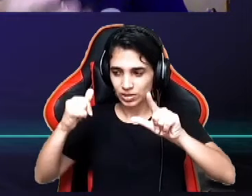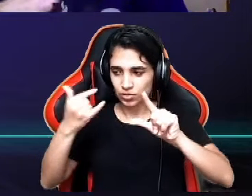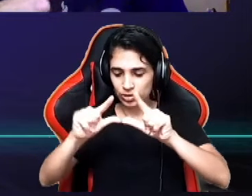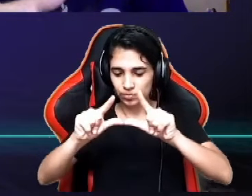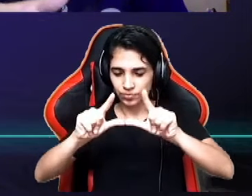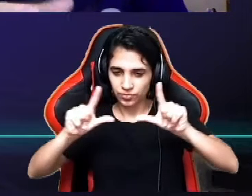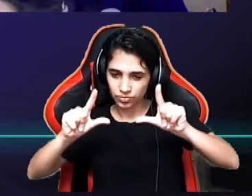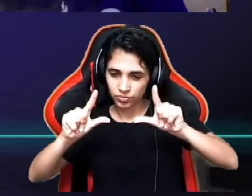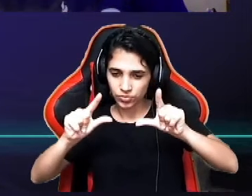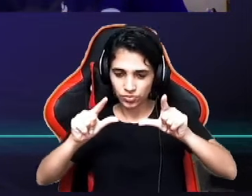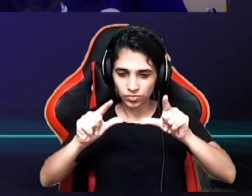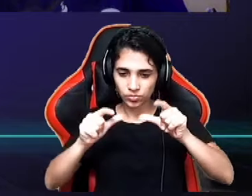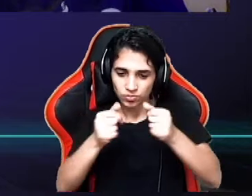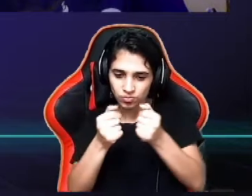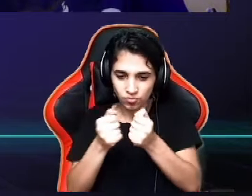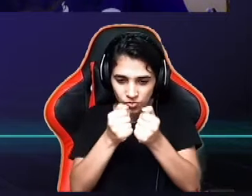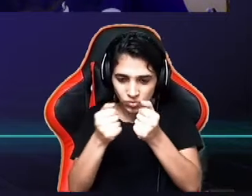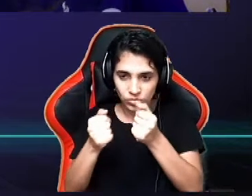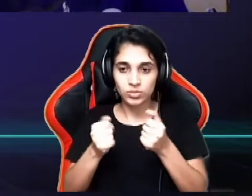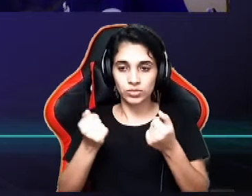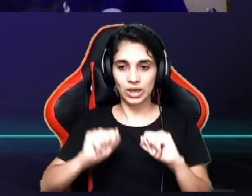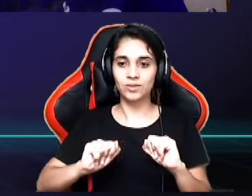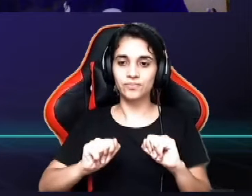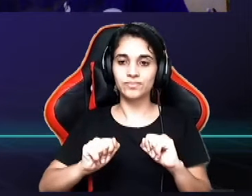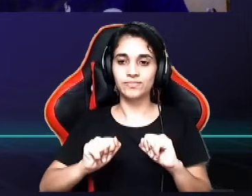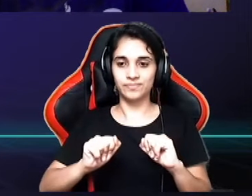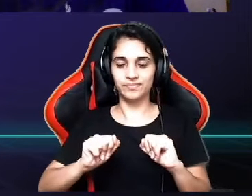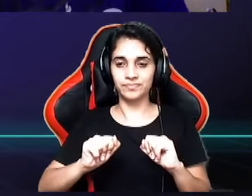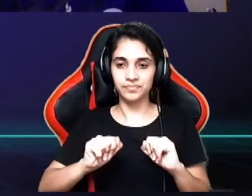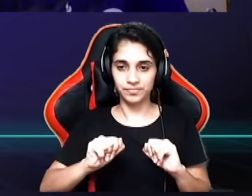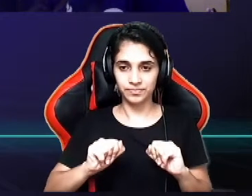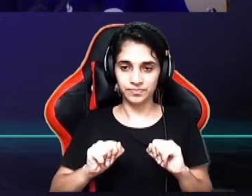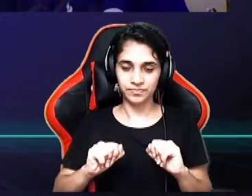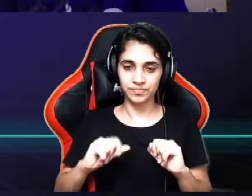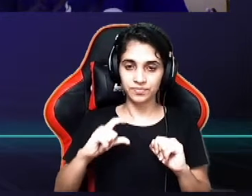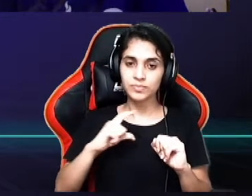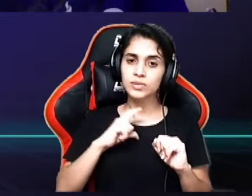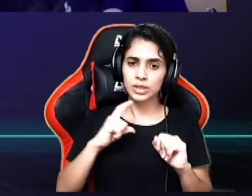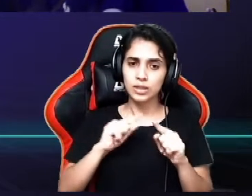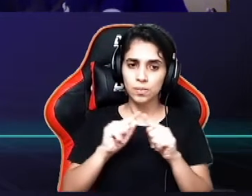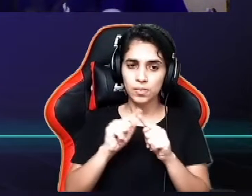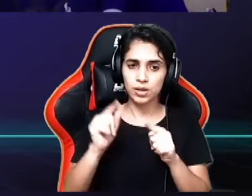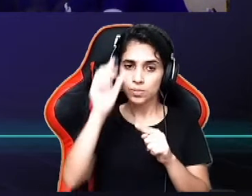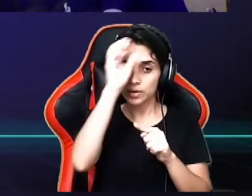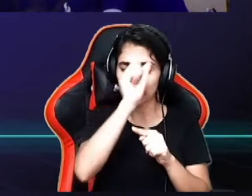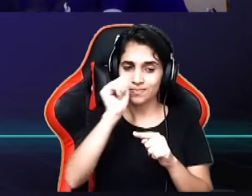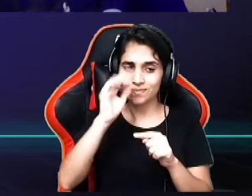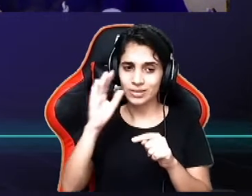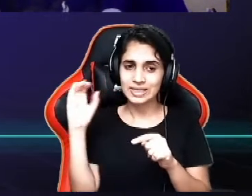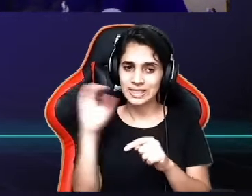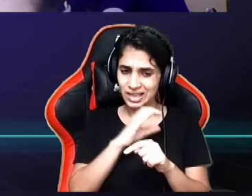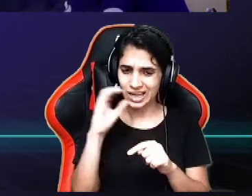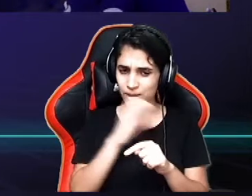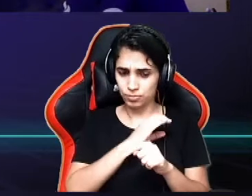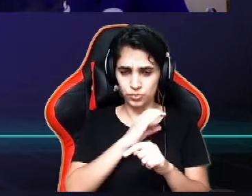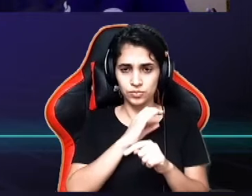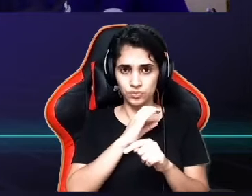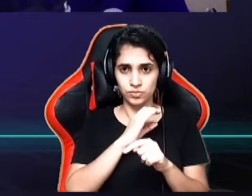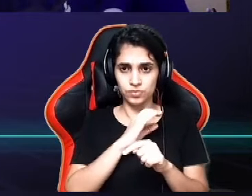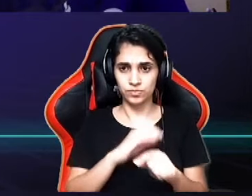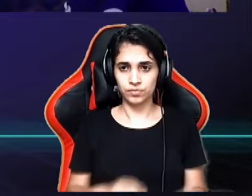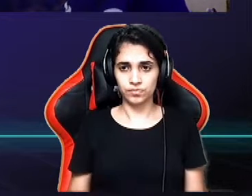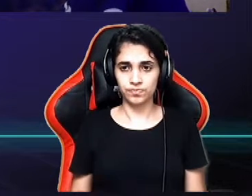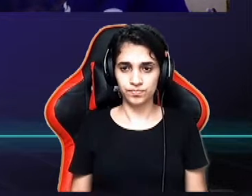screen. We want to work battle royale in a way for it to have a shorter learning curve,